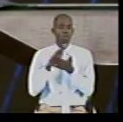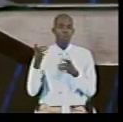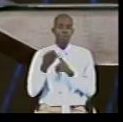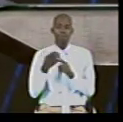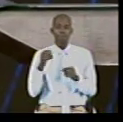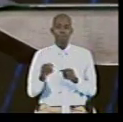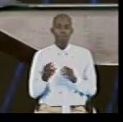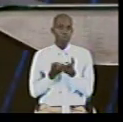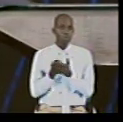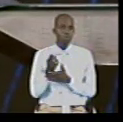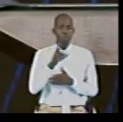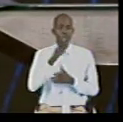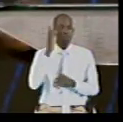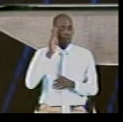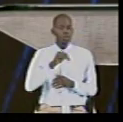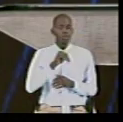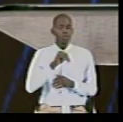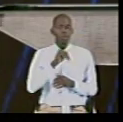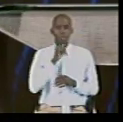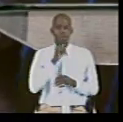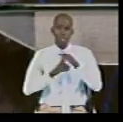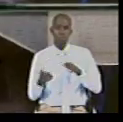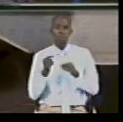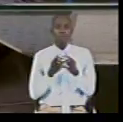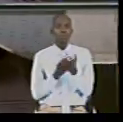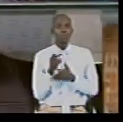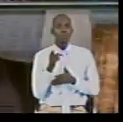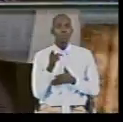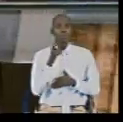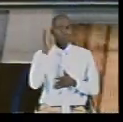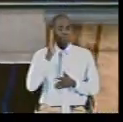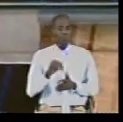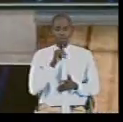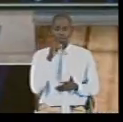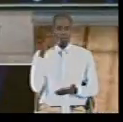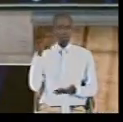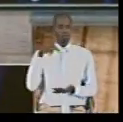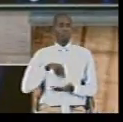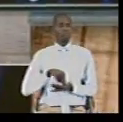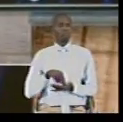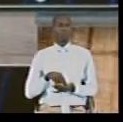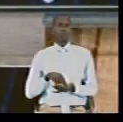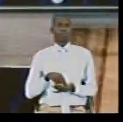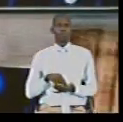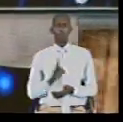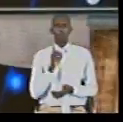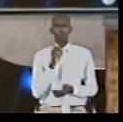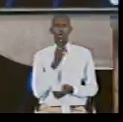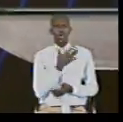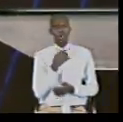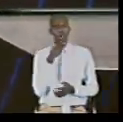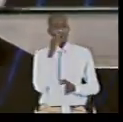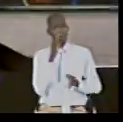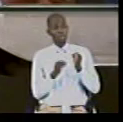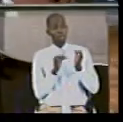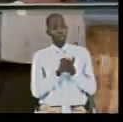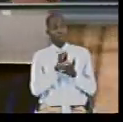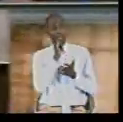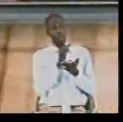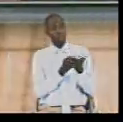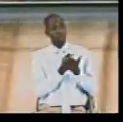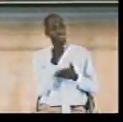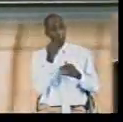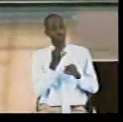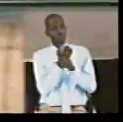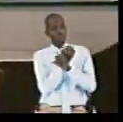will not escape the truth. You will not get up and say, if that is the truth of salvation, if that is